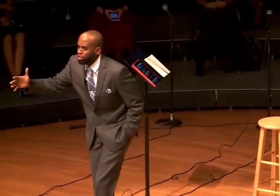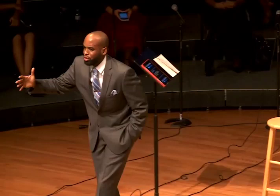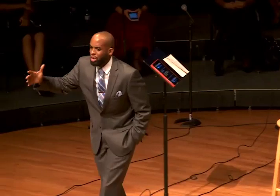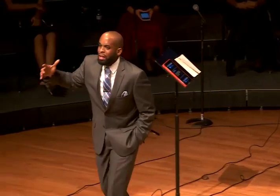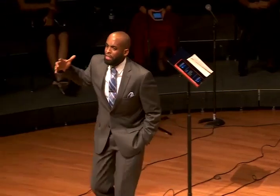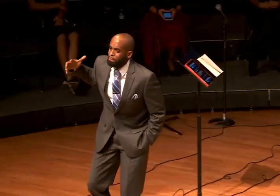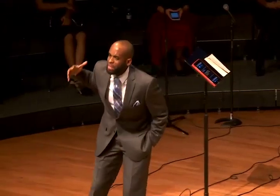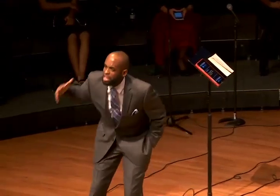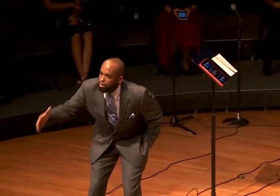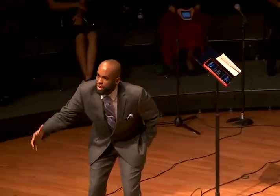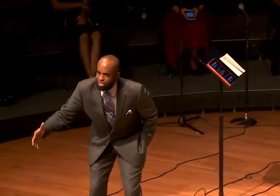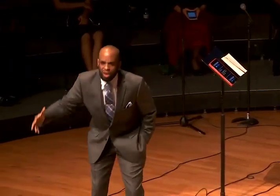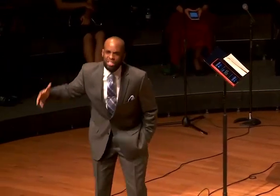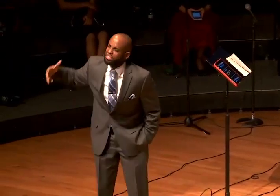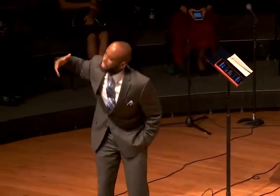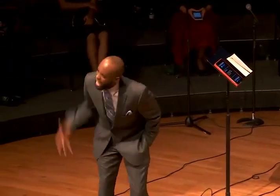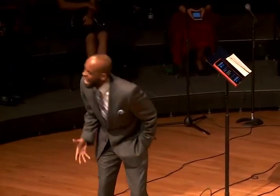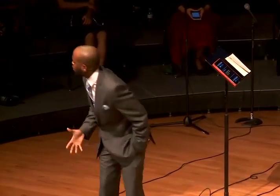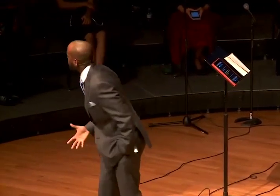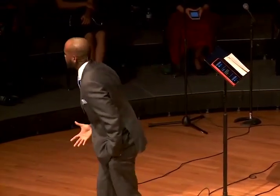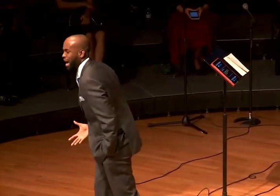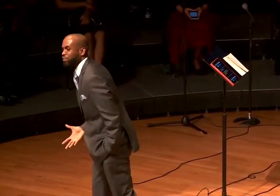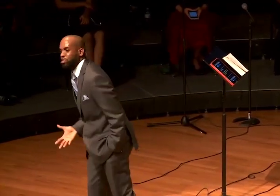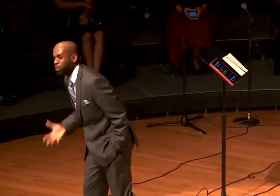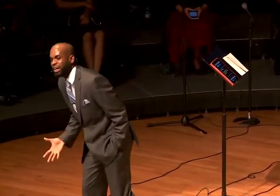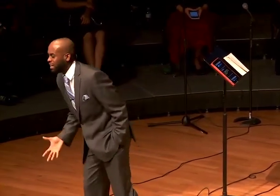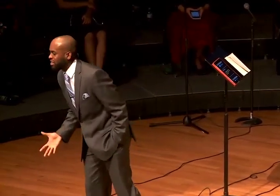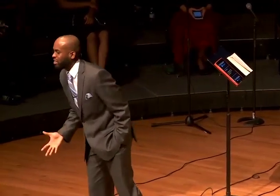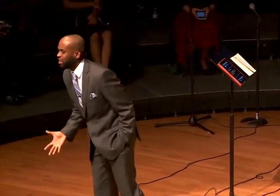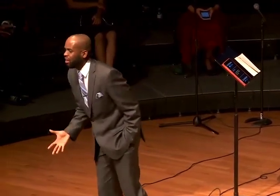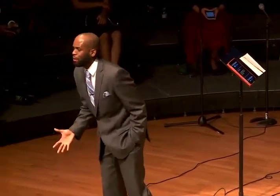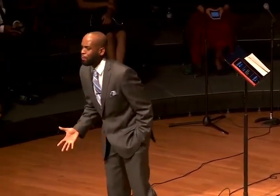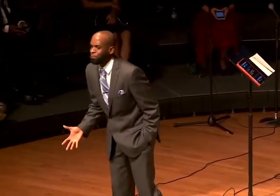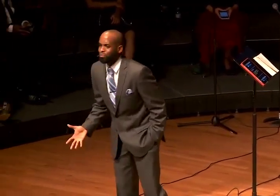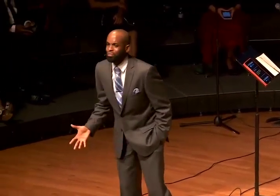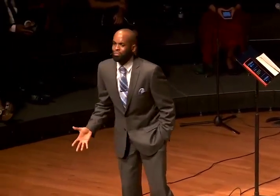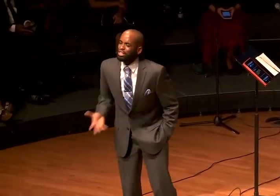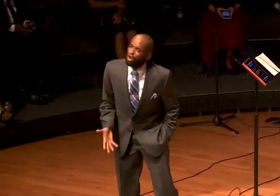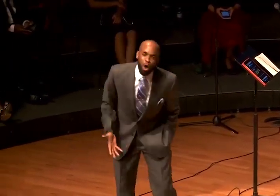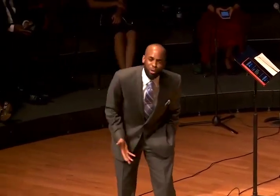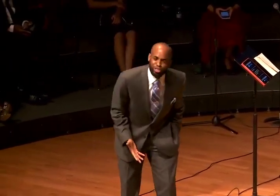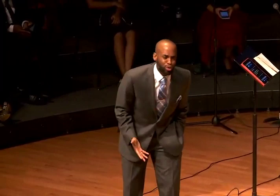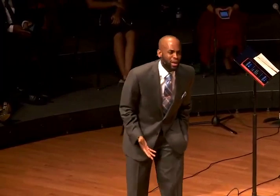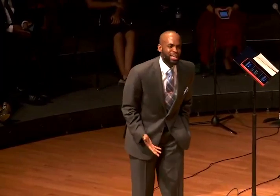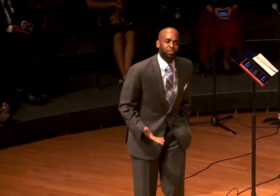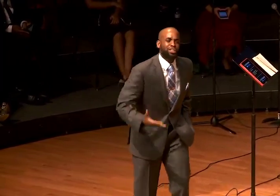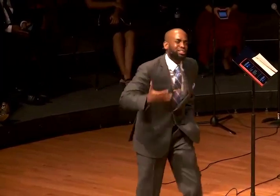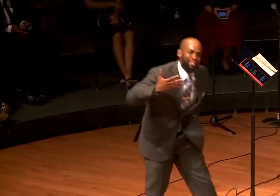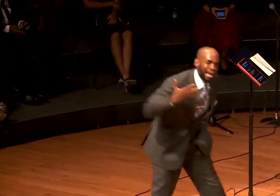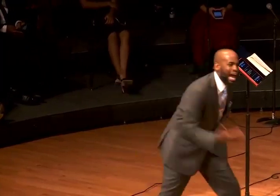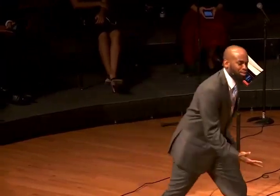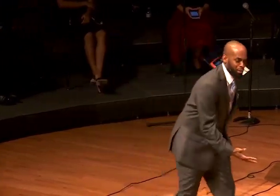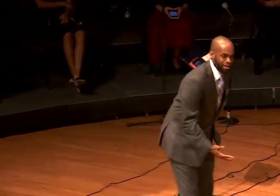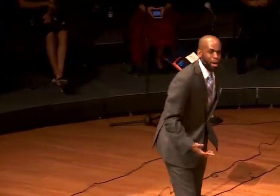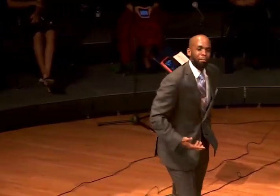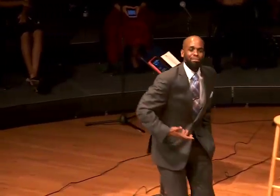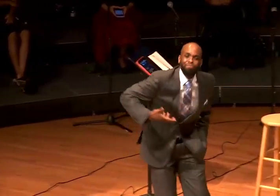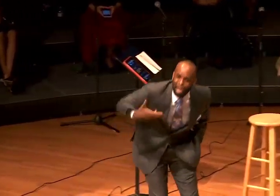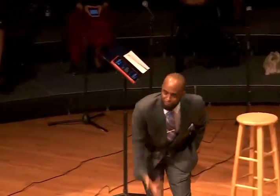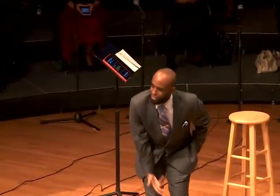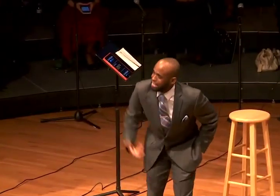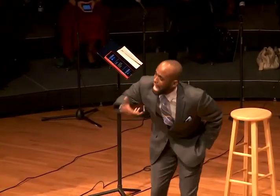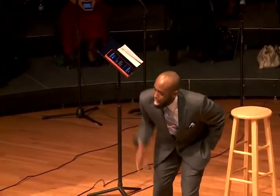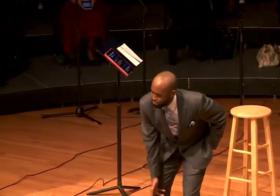in the spiritual. That many of us are just gathering every week. That's all we're doing, is we're just gathering,